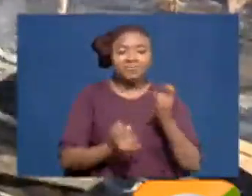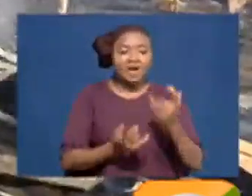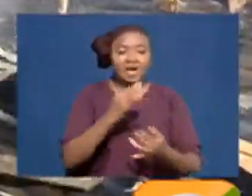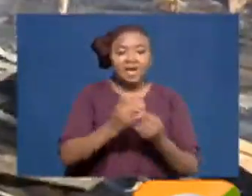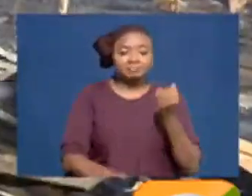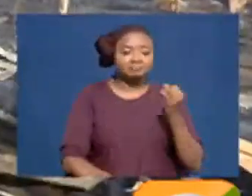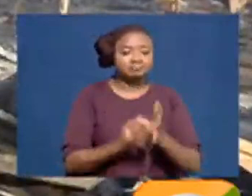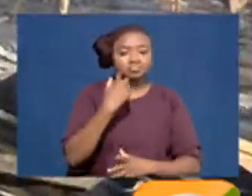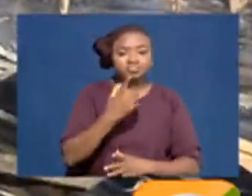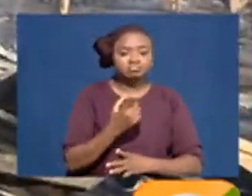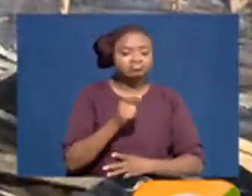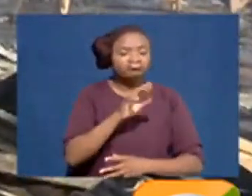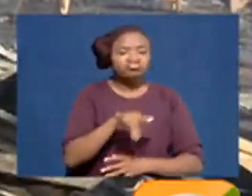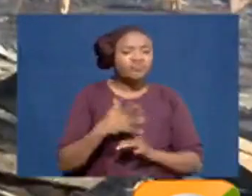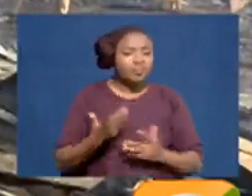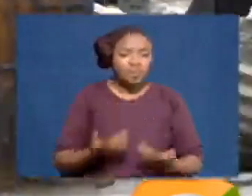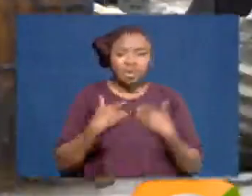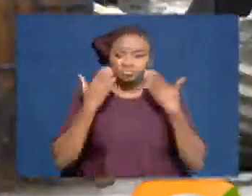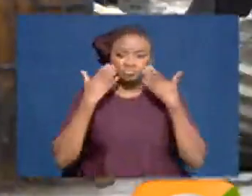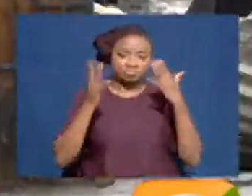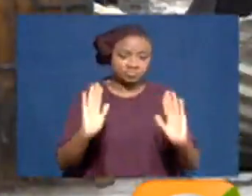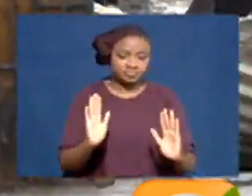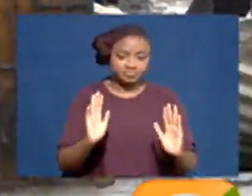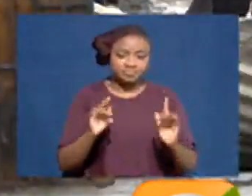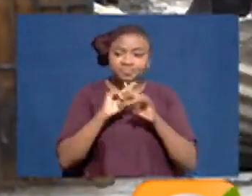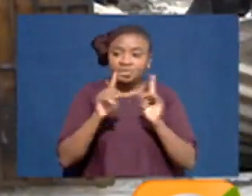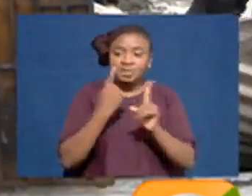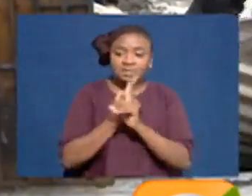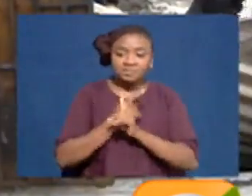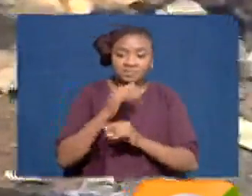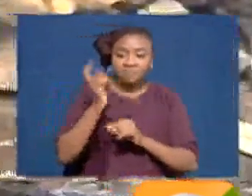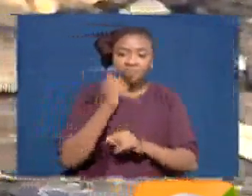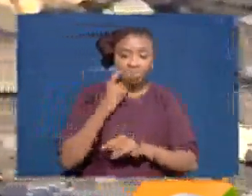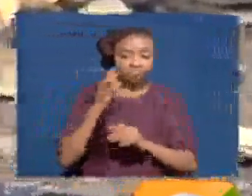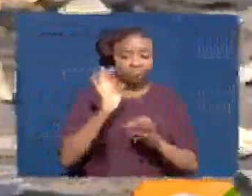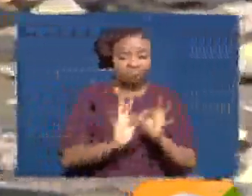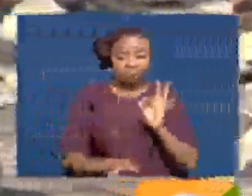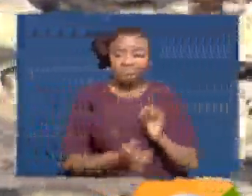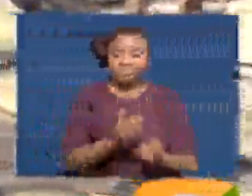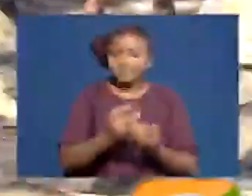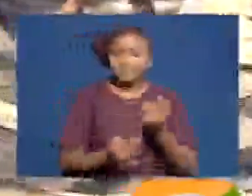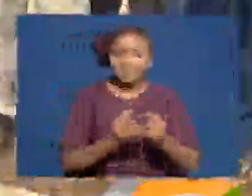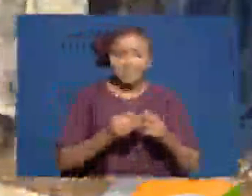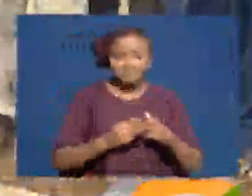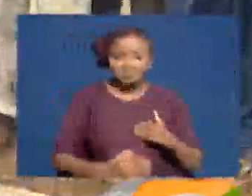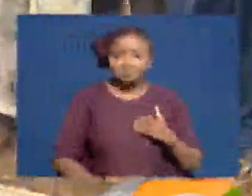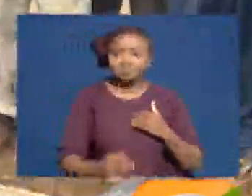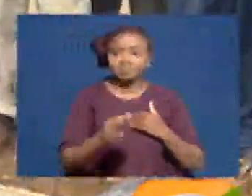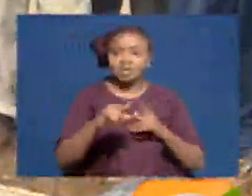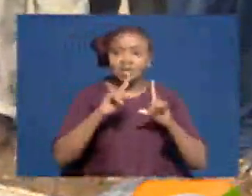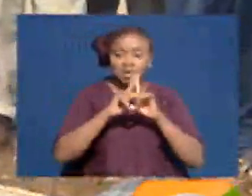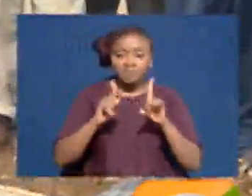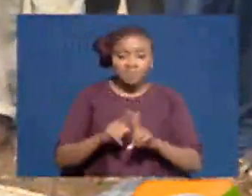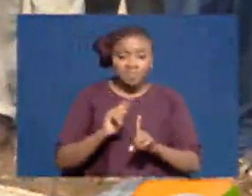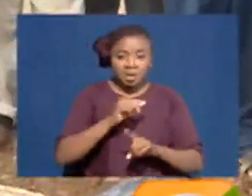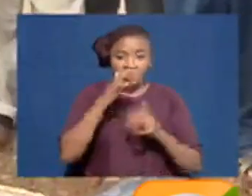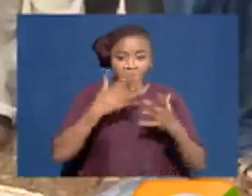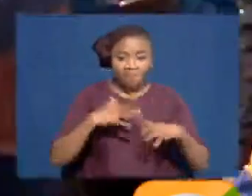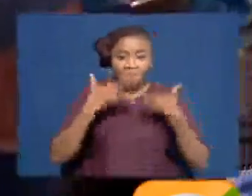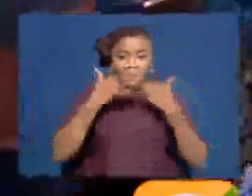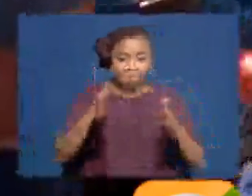not been established consumed several stalls, a state of hopelessness evident on their faces, a double for those who not only